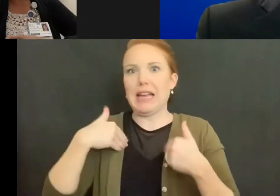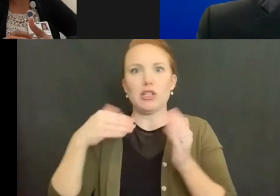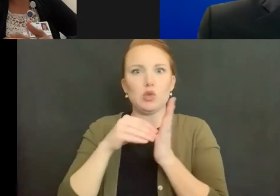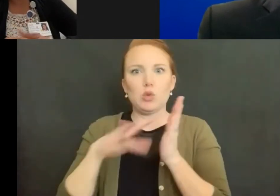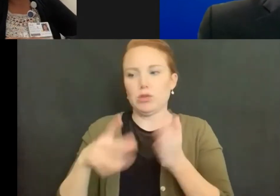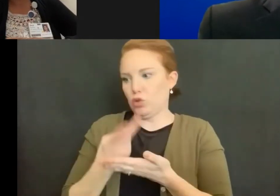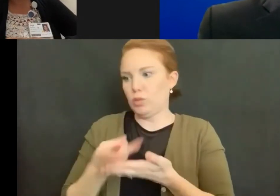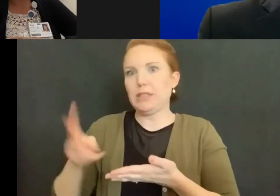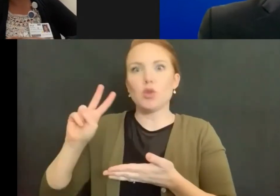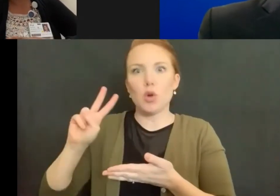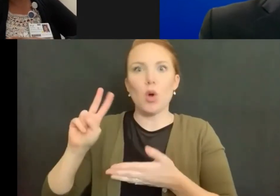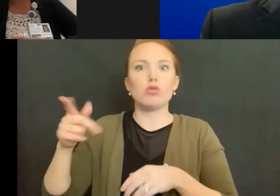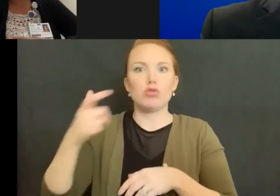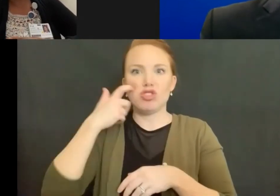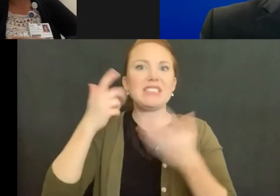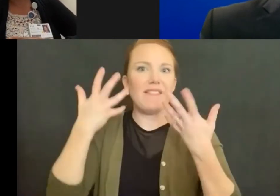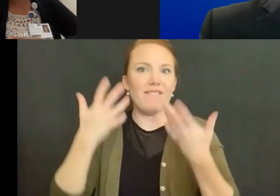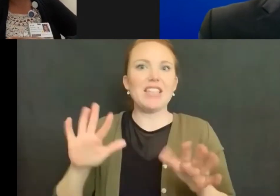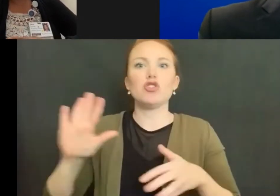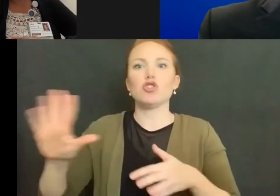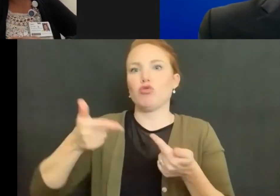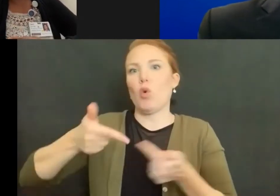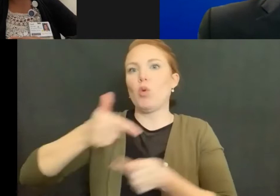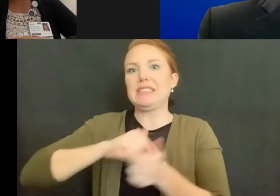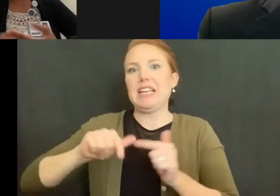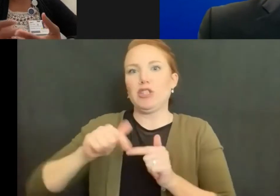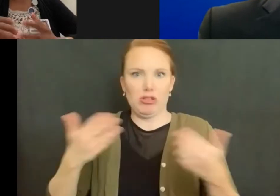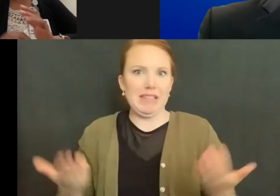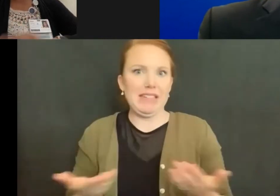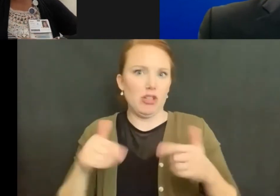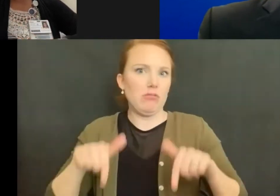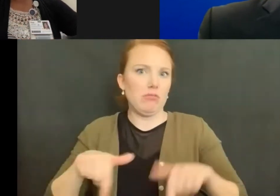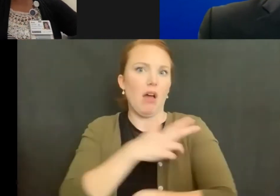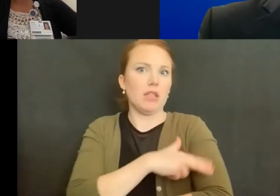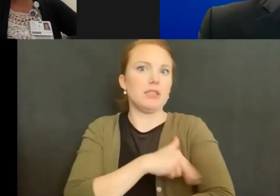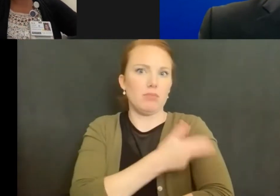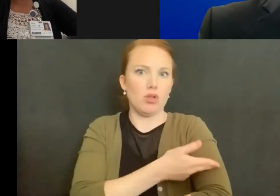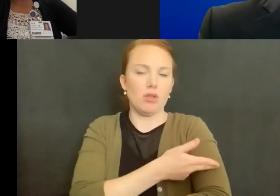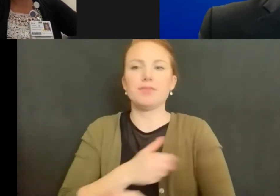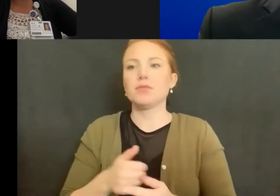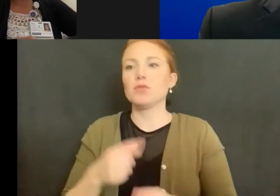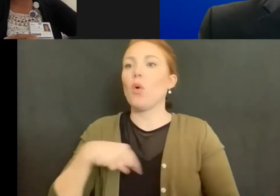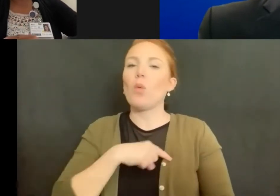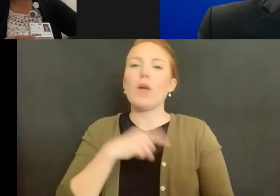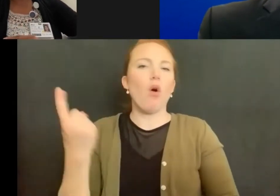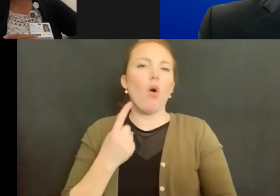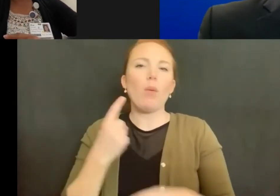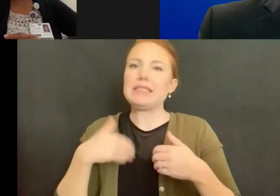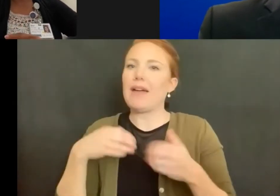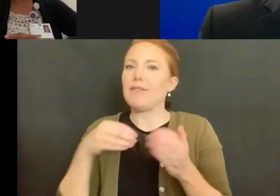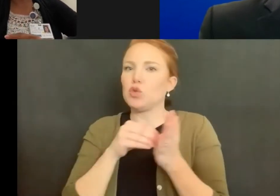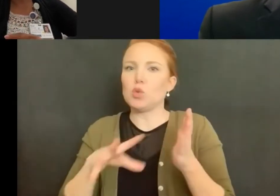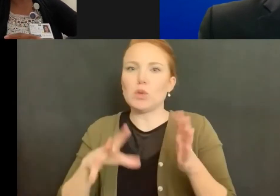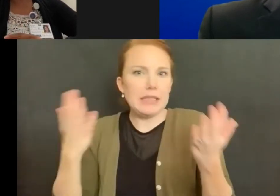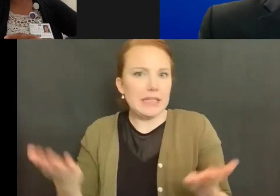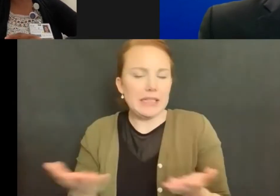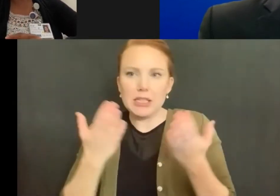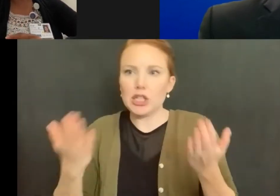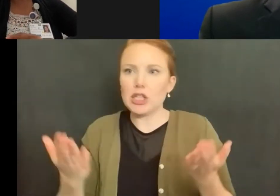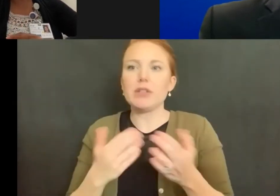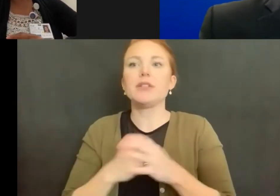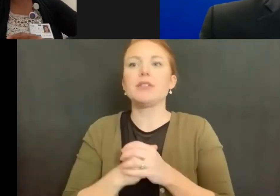ago who just finished her rotation over here. So we always have a student over here, and Center is a